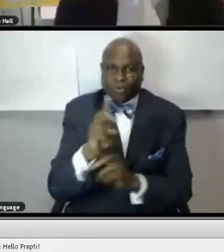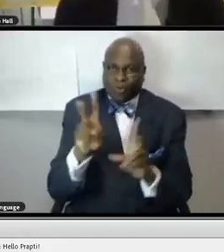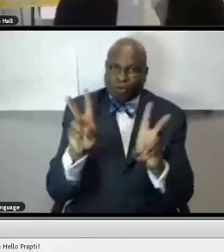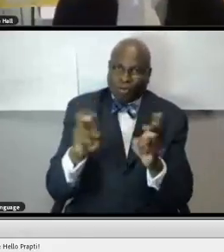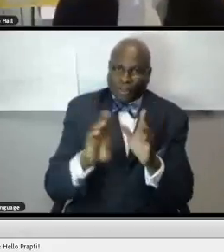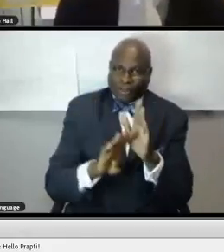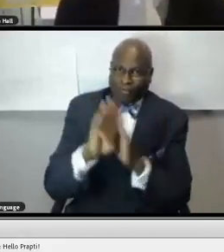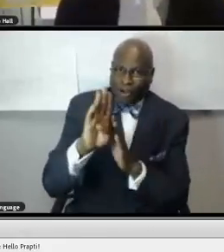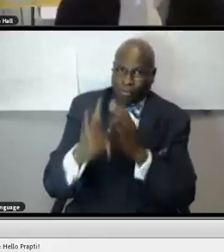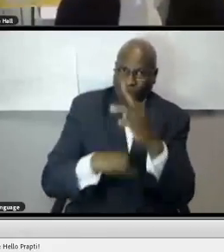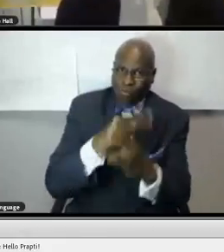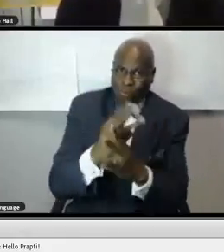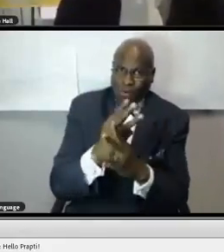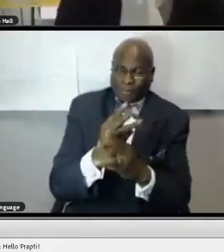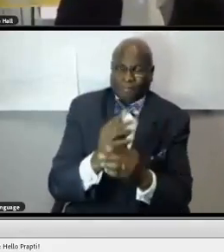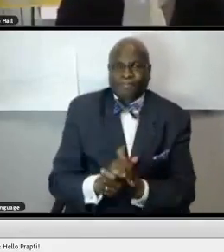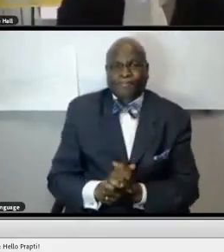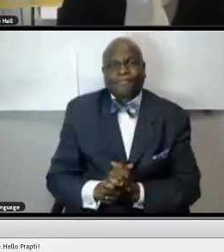developing world.